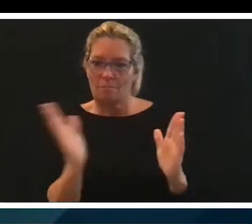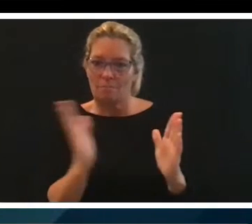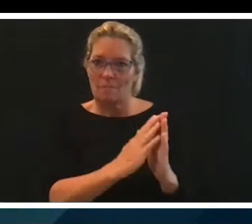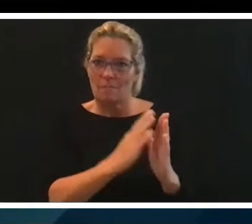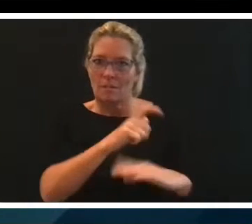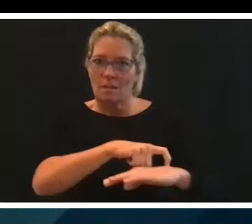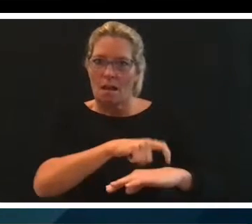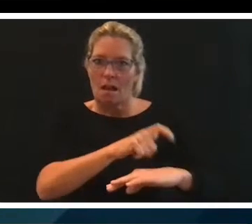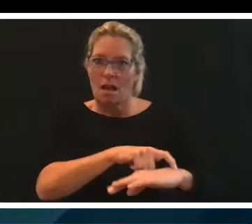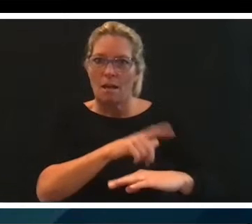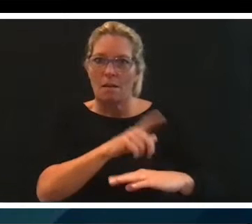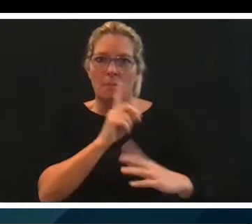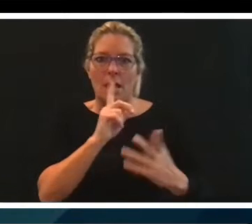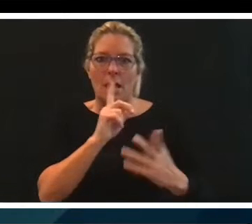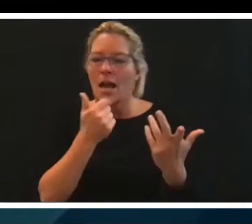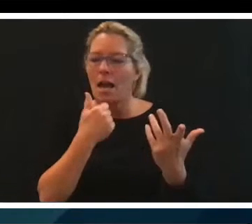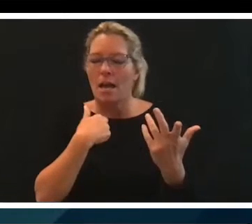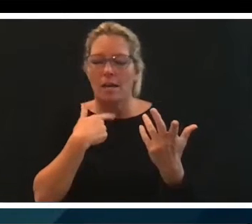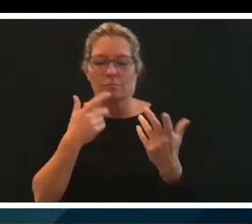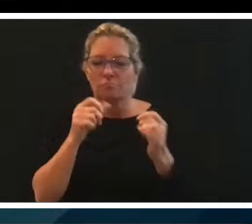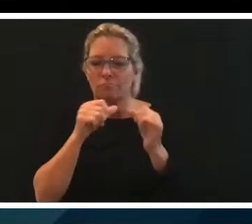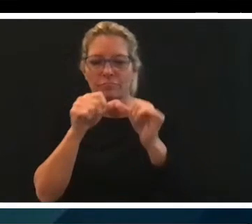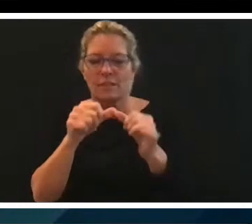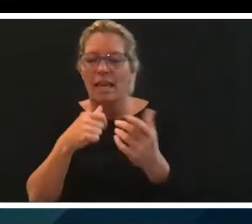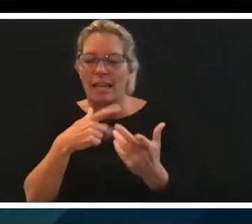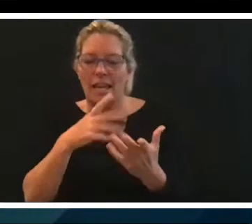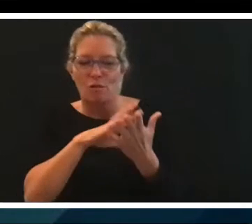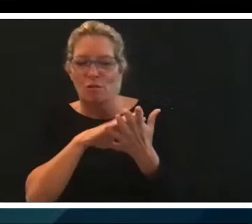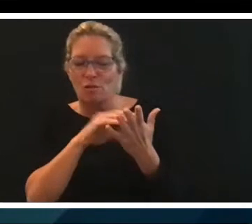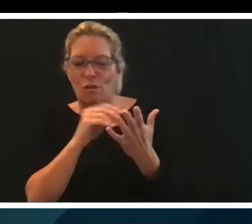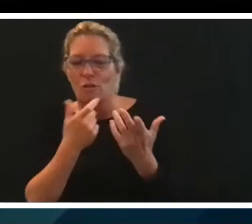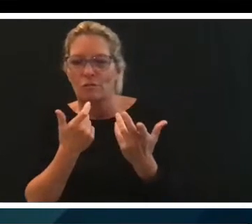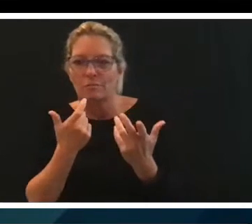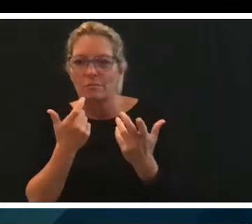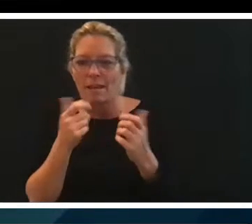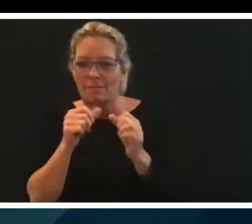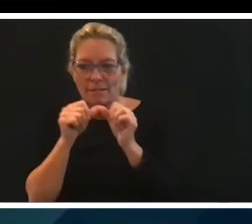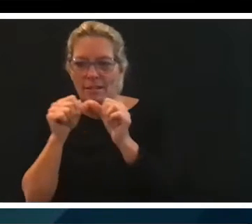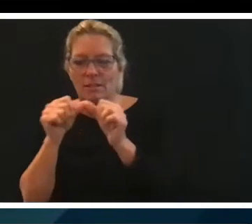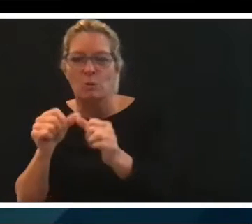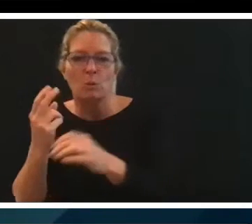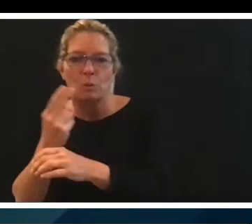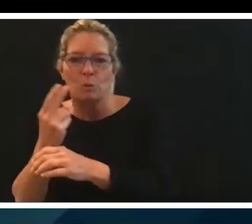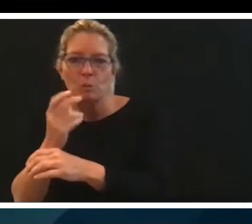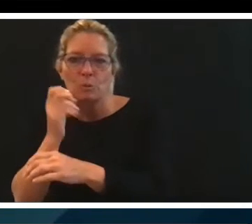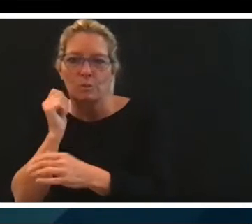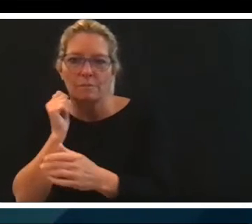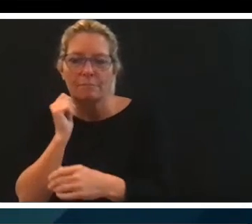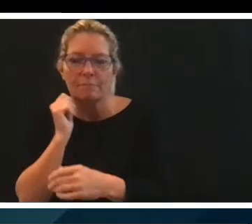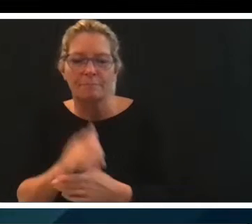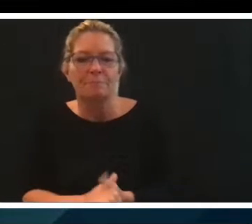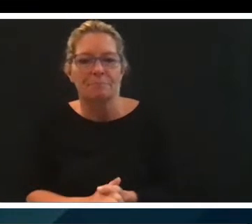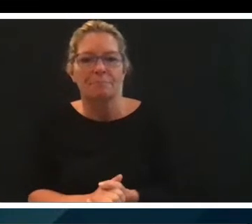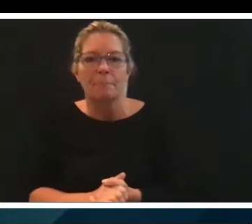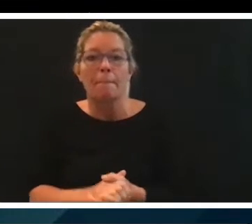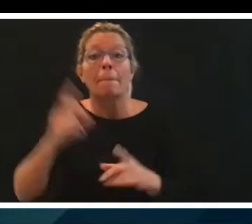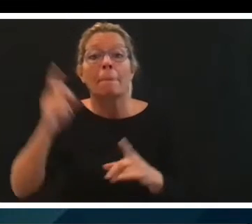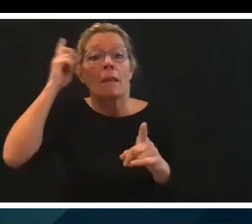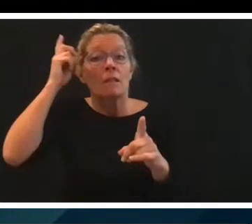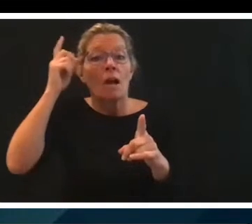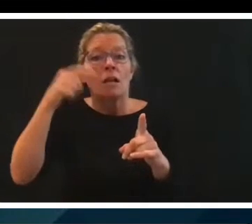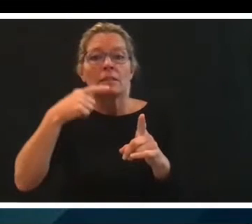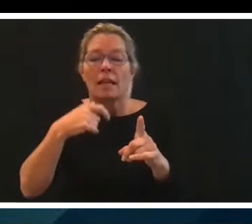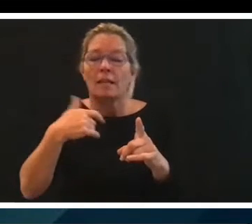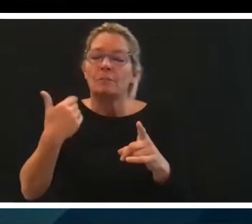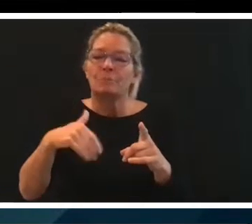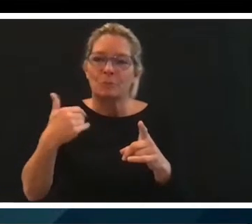So I want to walk back a little bit here. You know, we obviously have established your prodigious skills